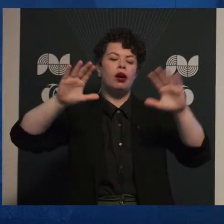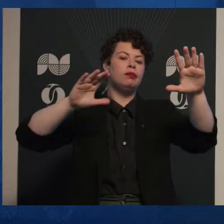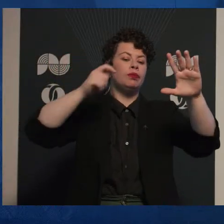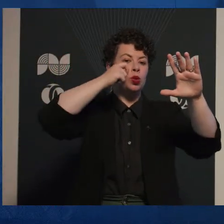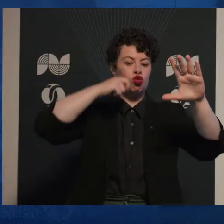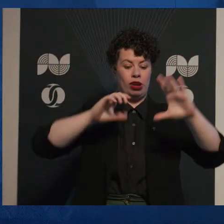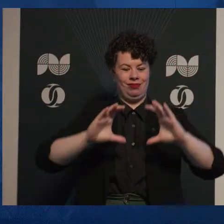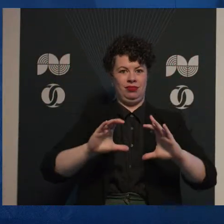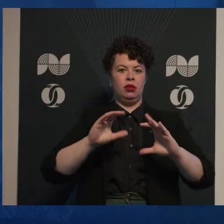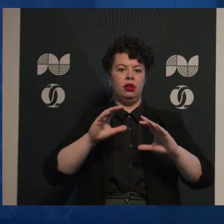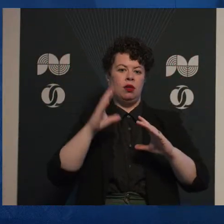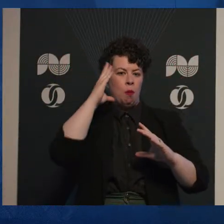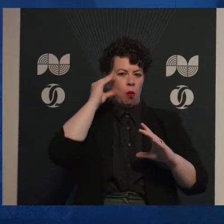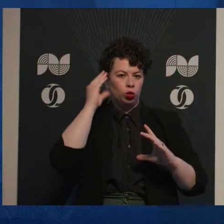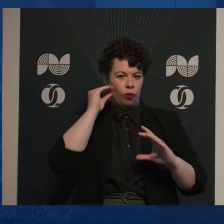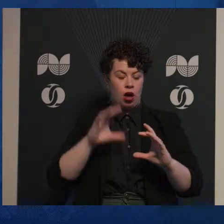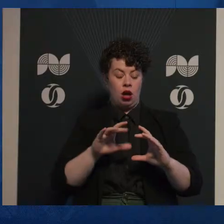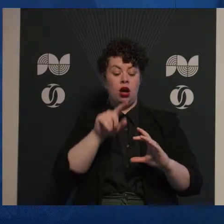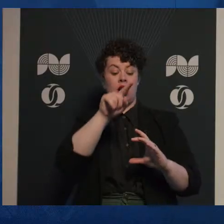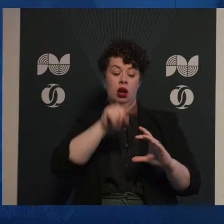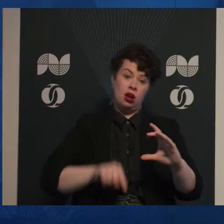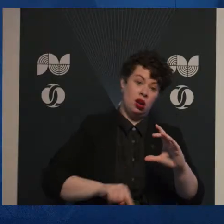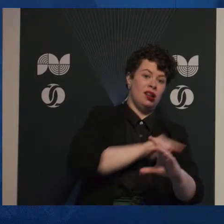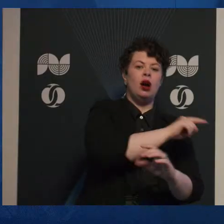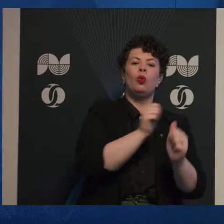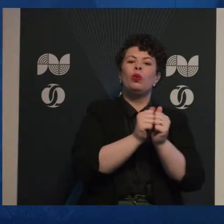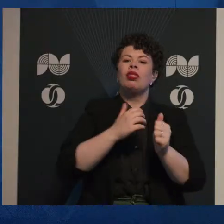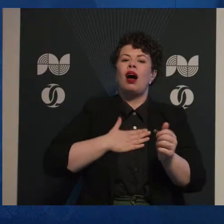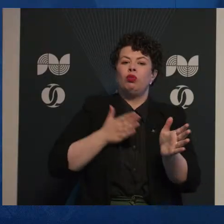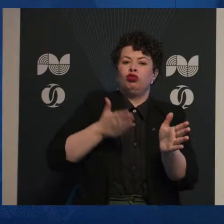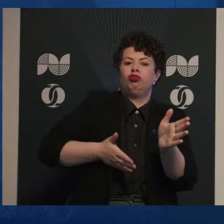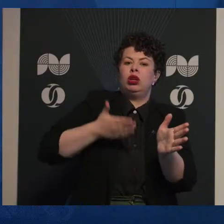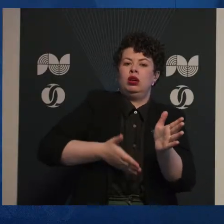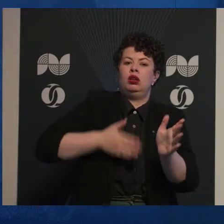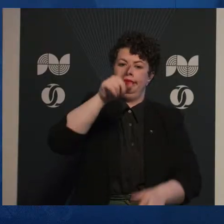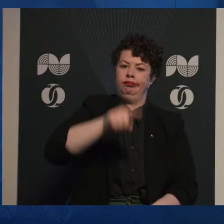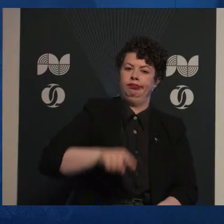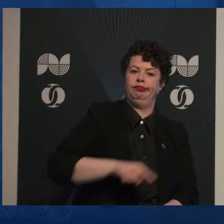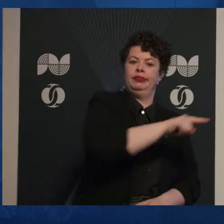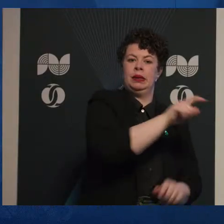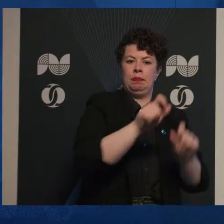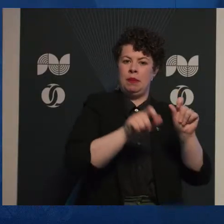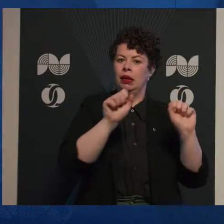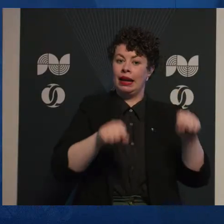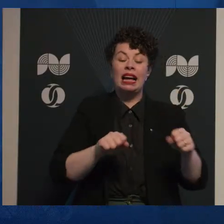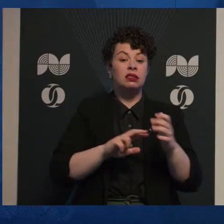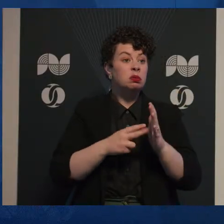it's about the solidarity lanes. And that's a key